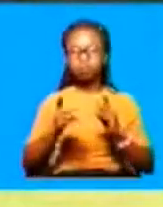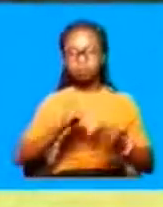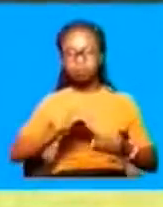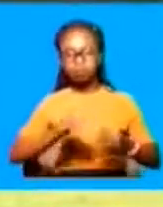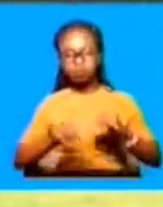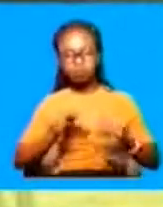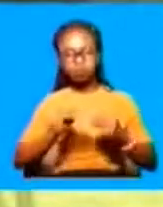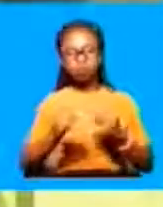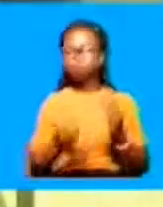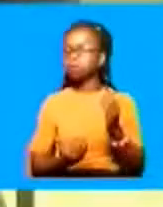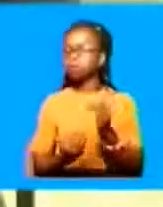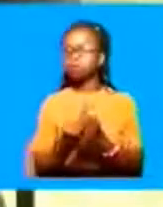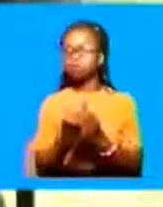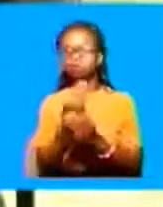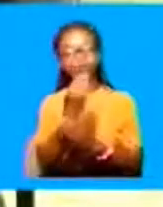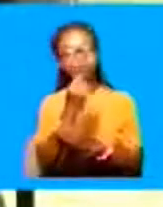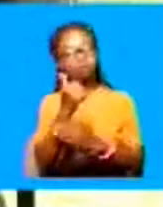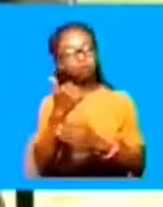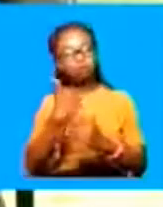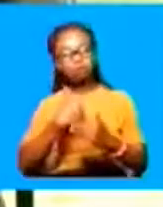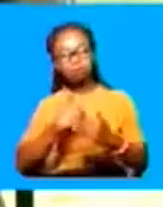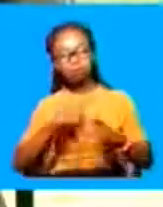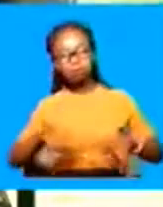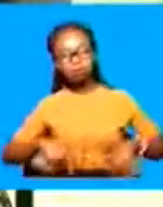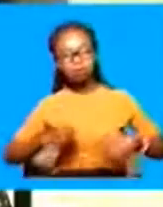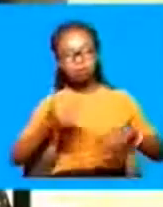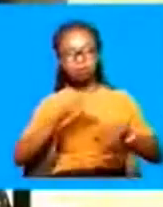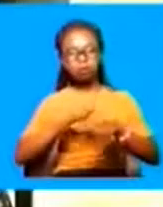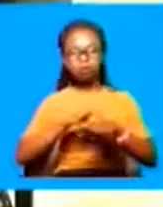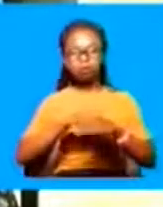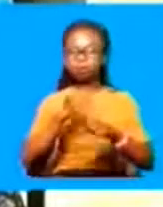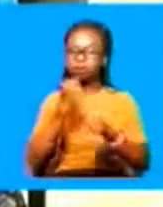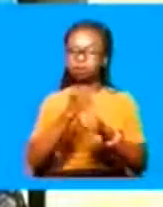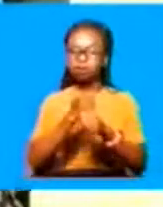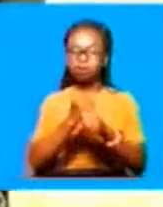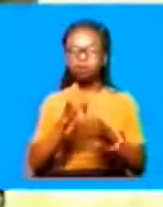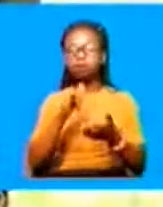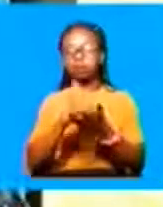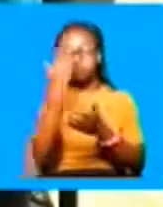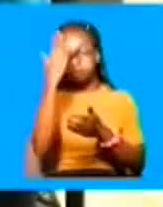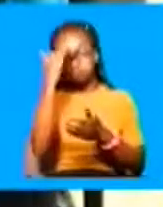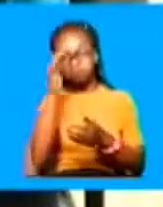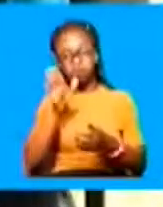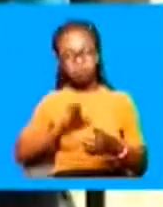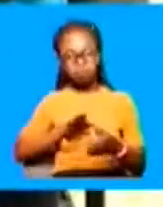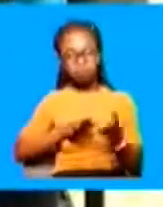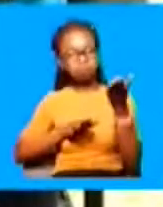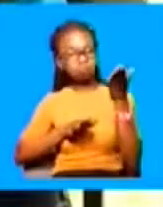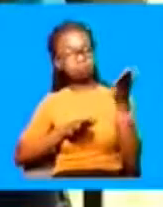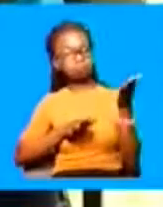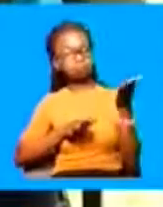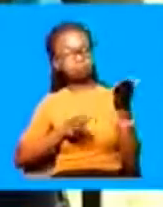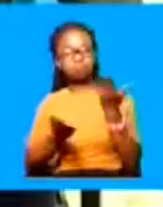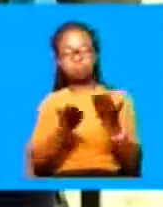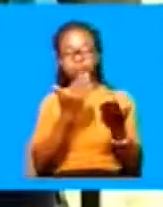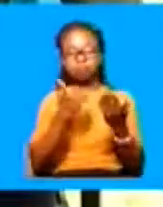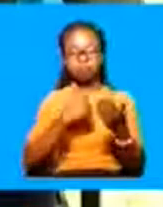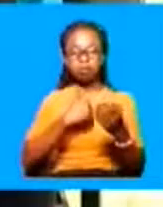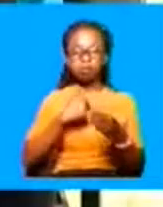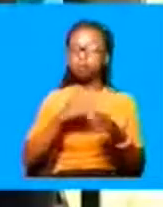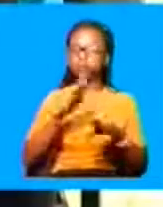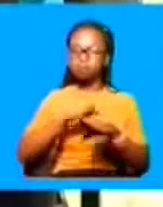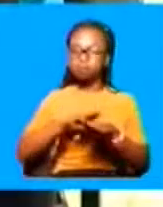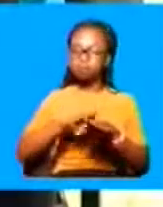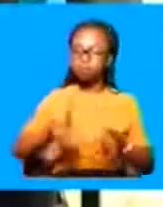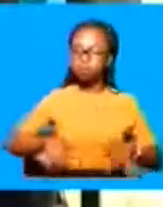wach bende nyalo dongo ba bedi gi tijegi kod ngima maber, ema ne omiyo Sara Lavenda ouma mijing'o ni nyathine bende nyalo bedo gi ngima